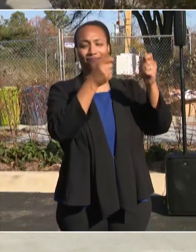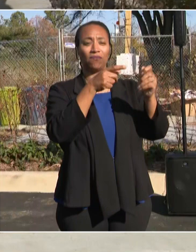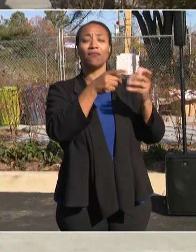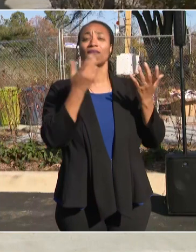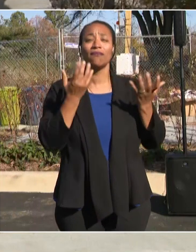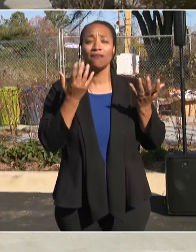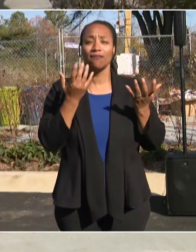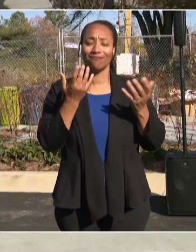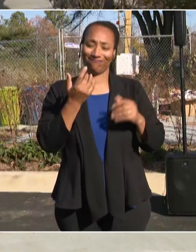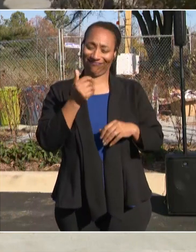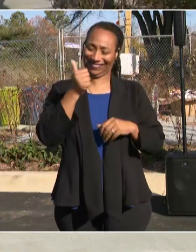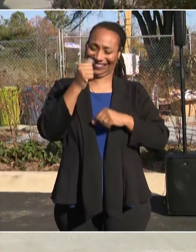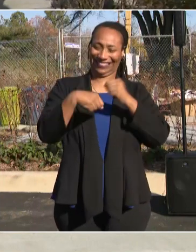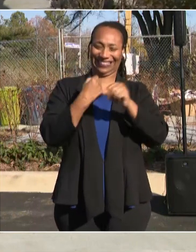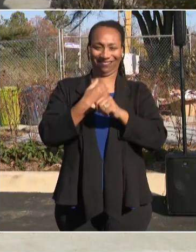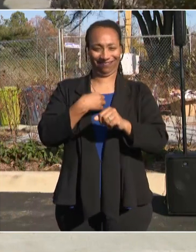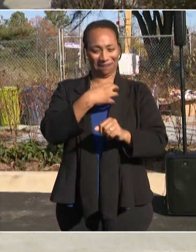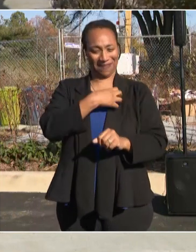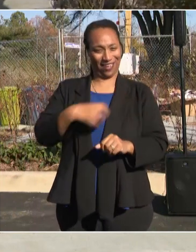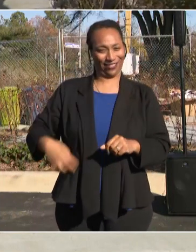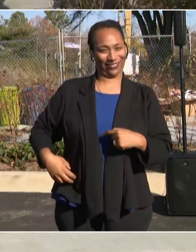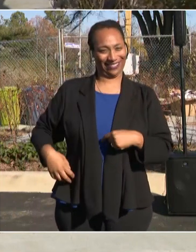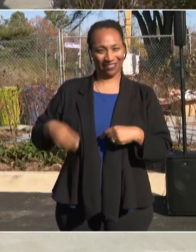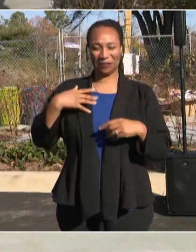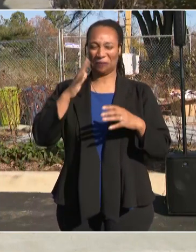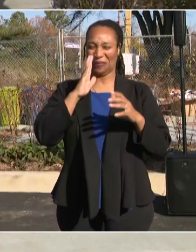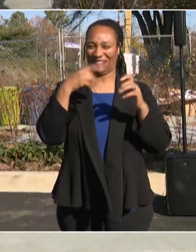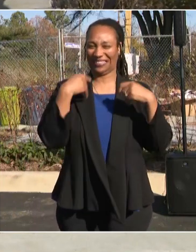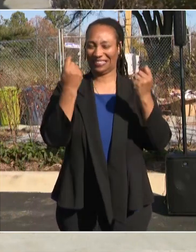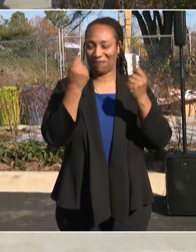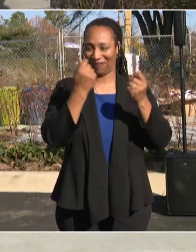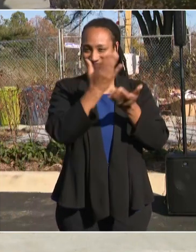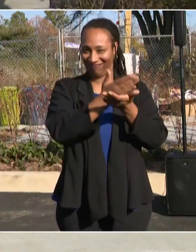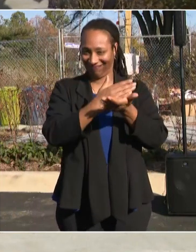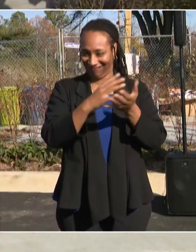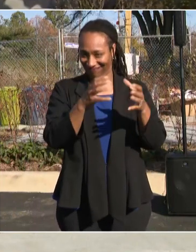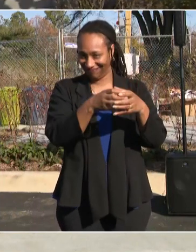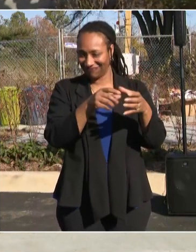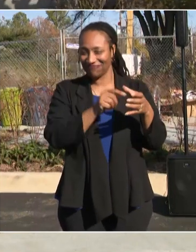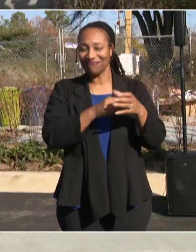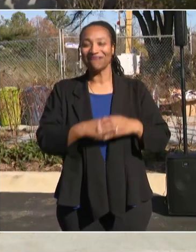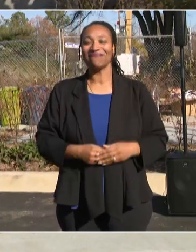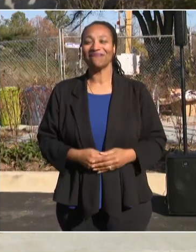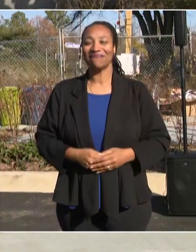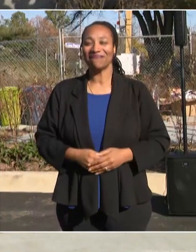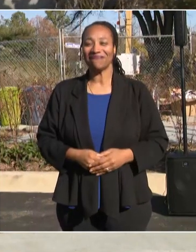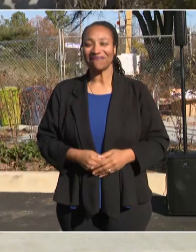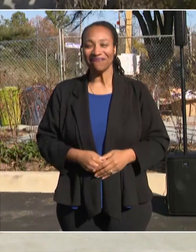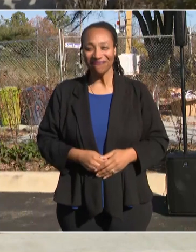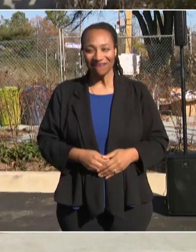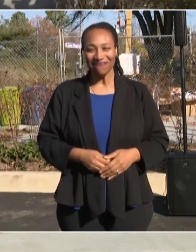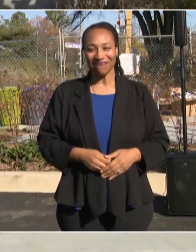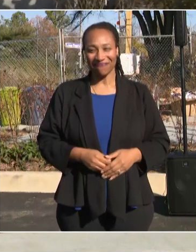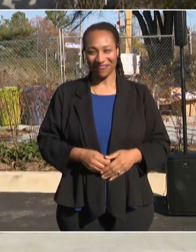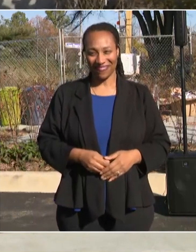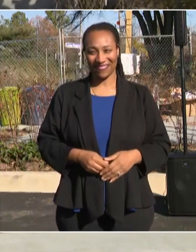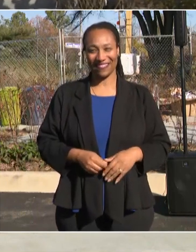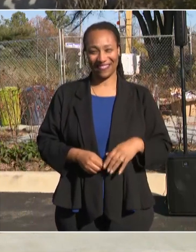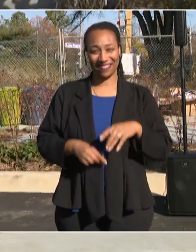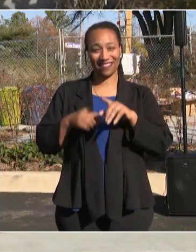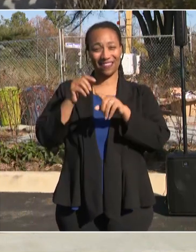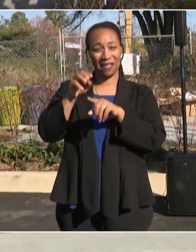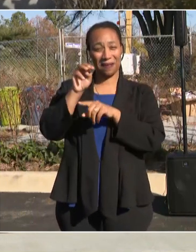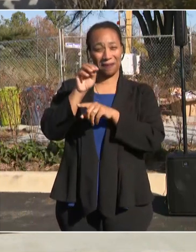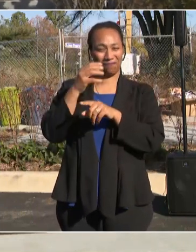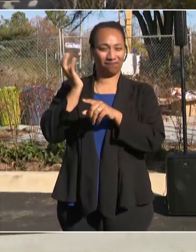of a promise I made to him. And if you knew Marion Barry, you would know why this was so important to him to say and for me